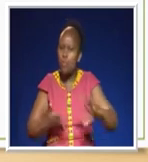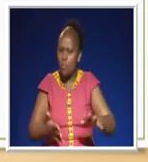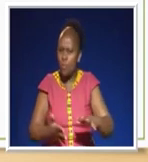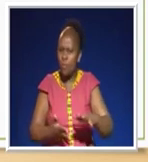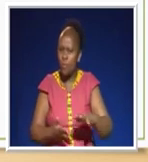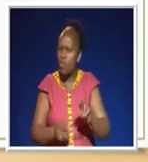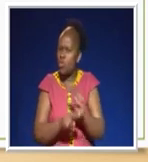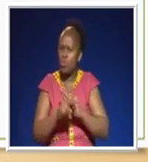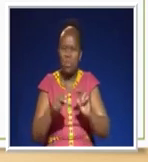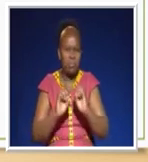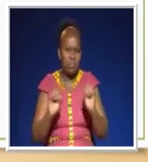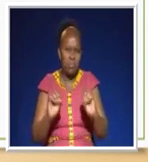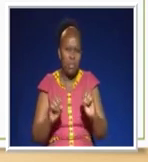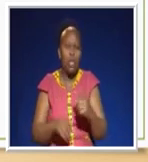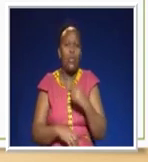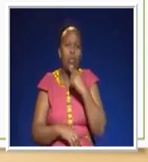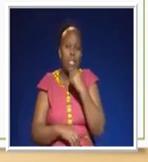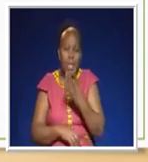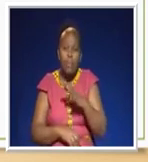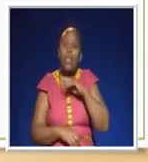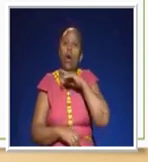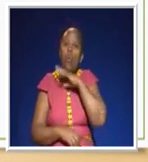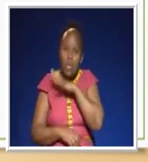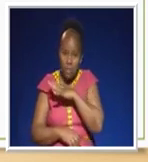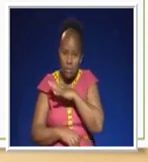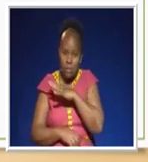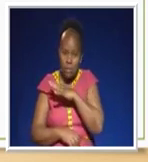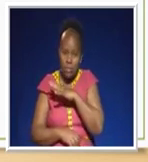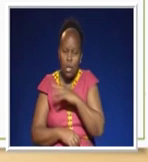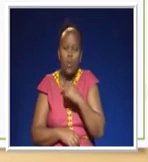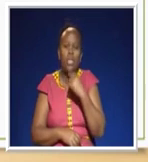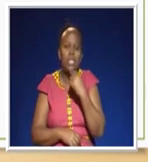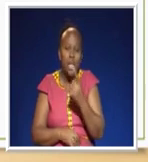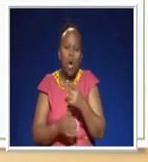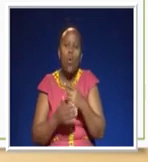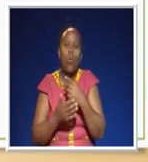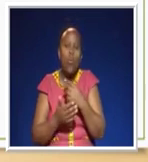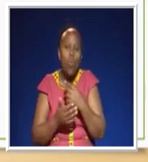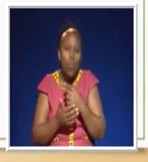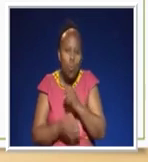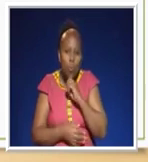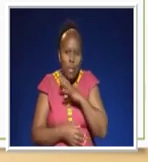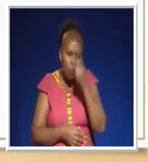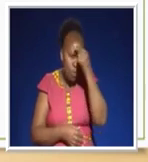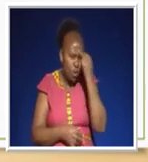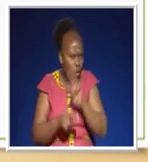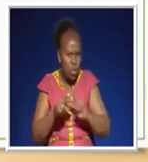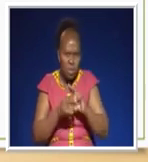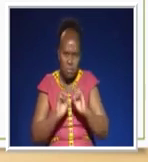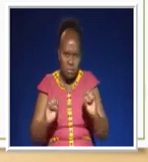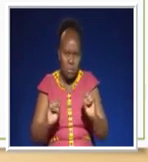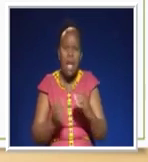unwanted. No wonder we call them the wastes. They are unwanted. And some of